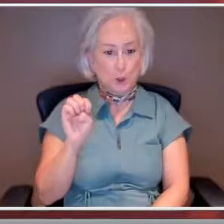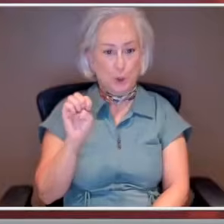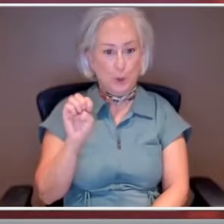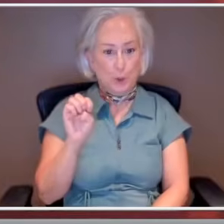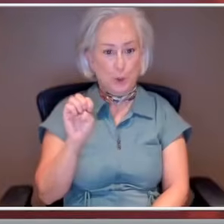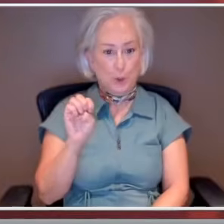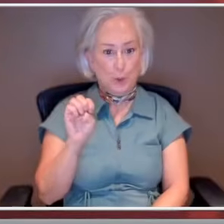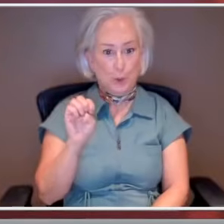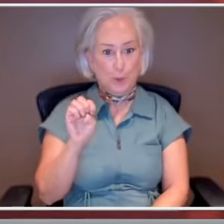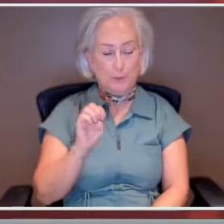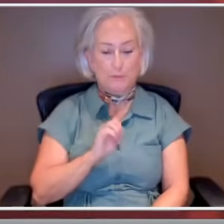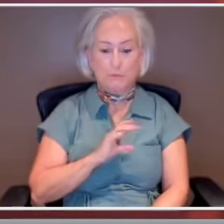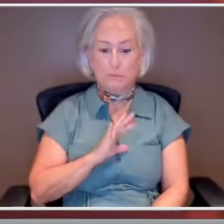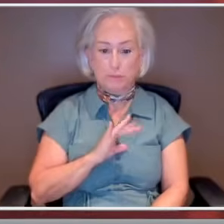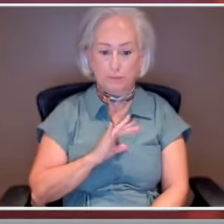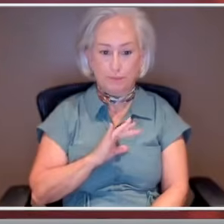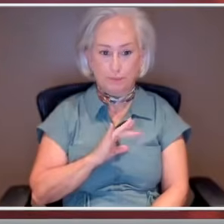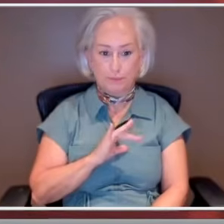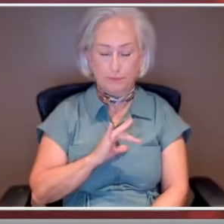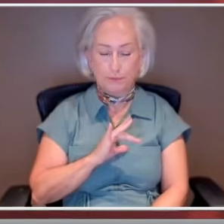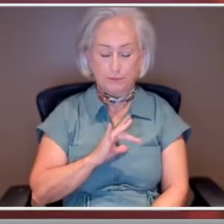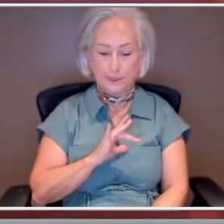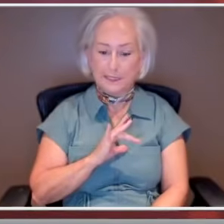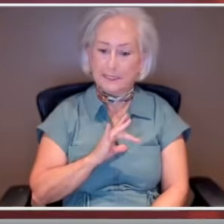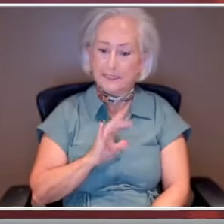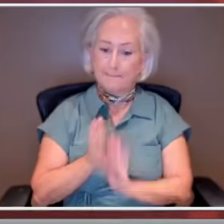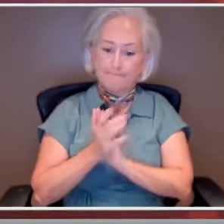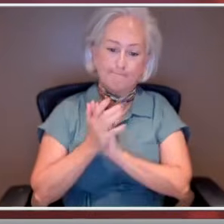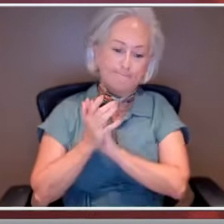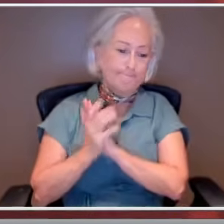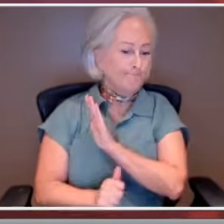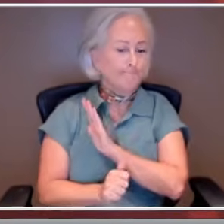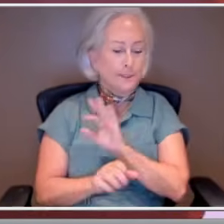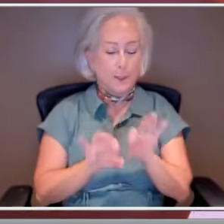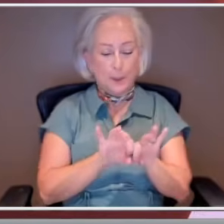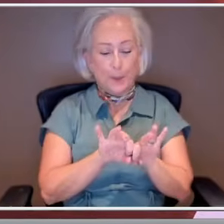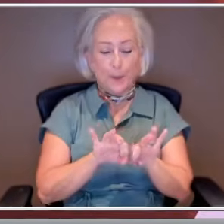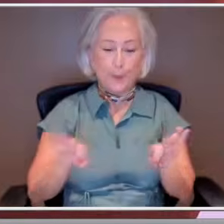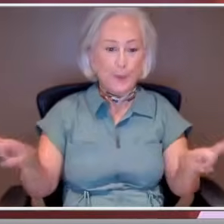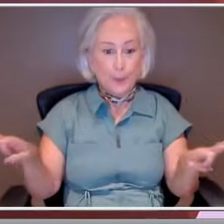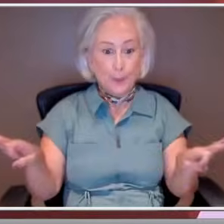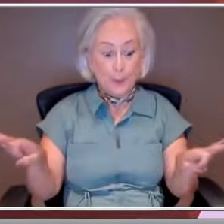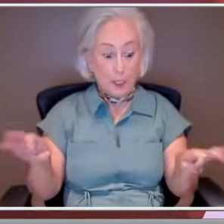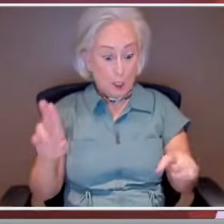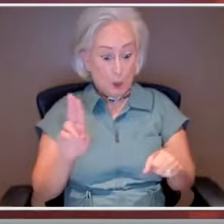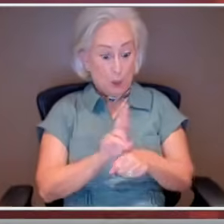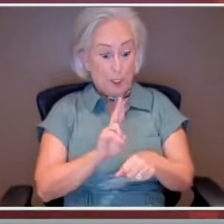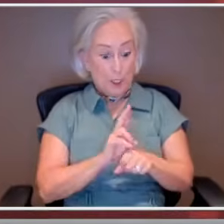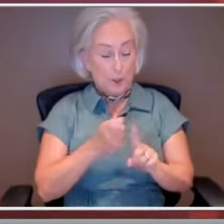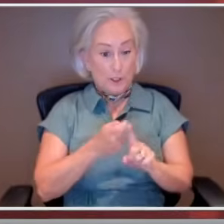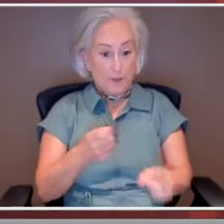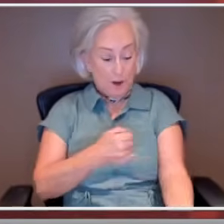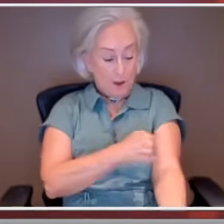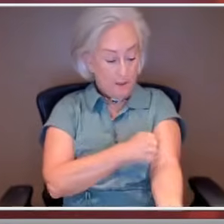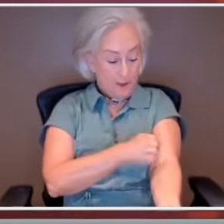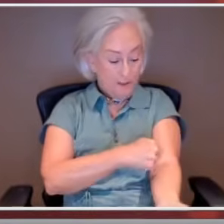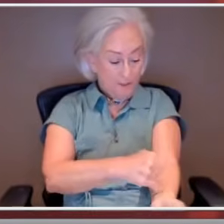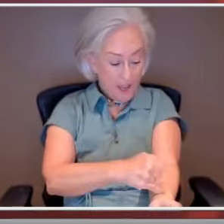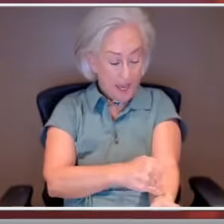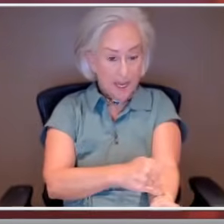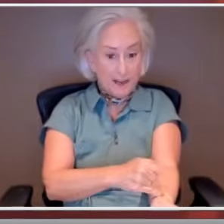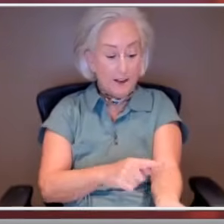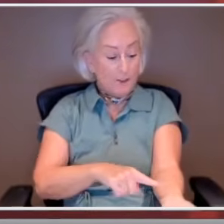very varied and very sophisticated, and that's what we use to get from either a vein or an artery in the groin or the wrist or the